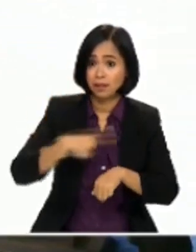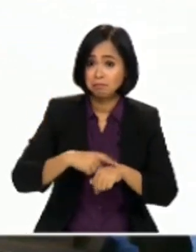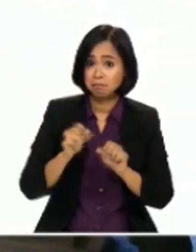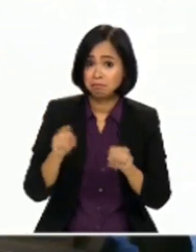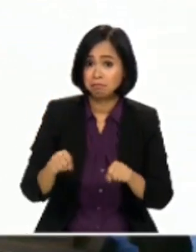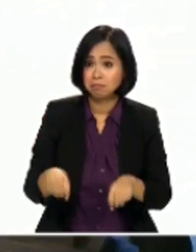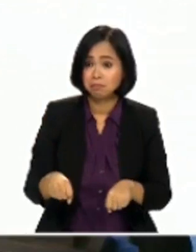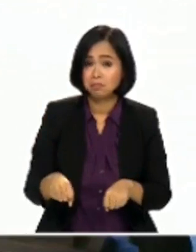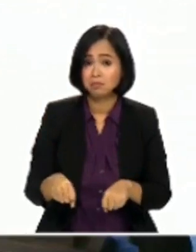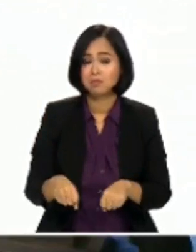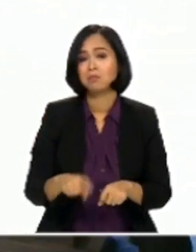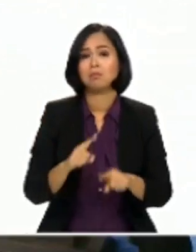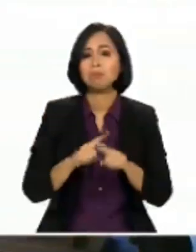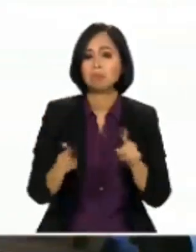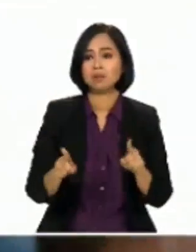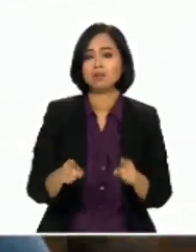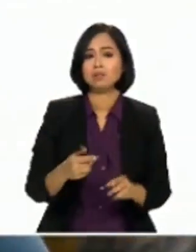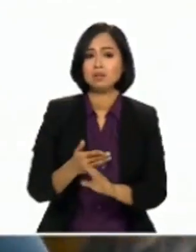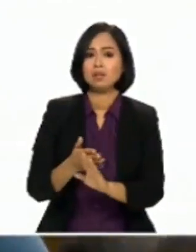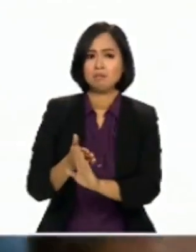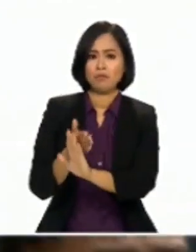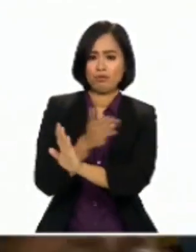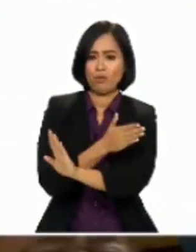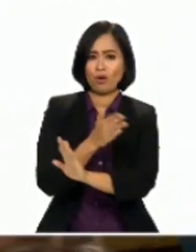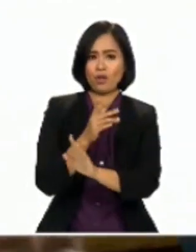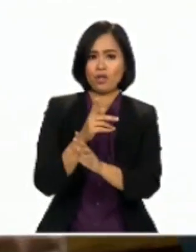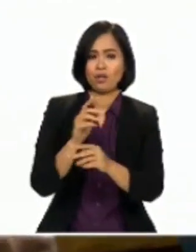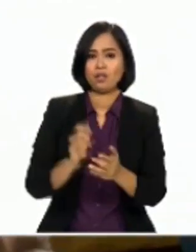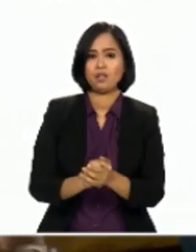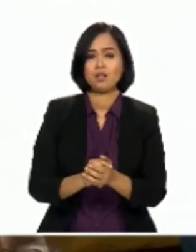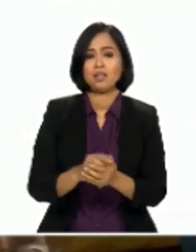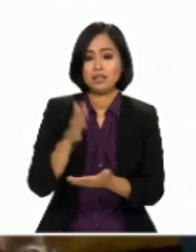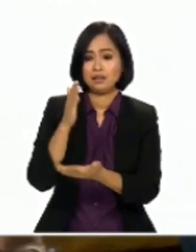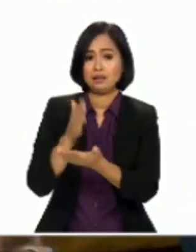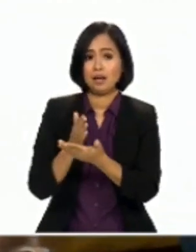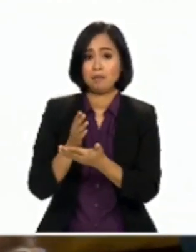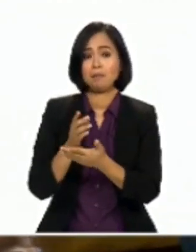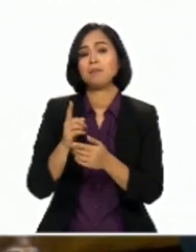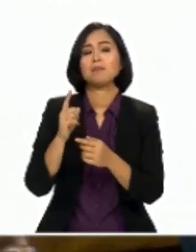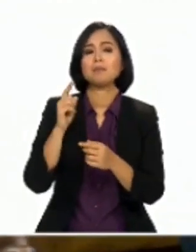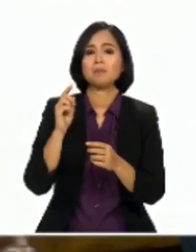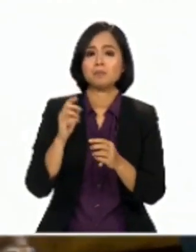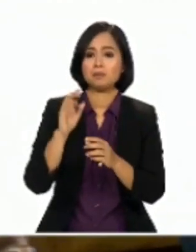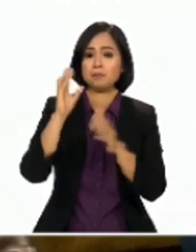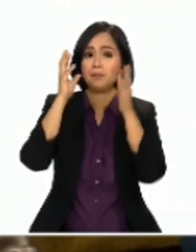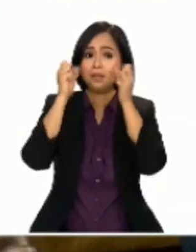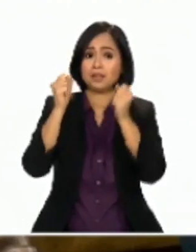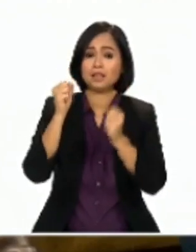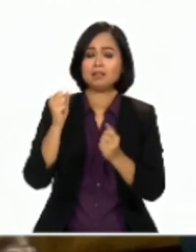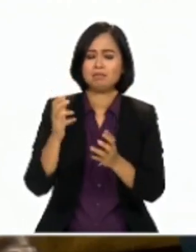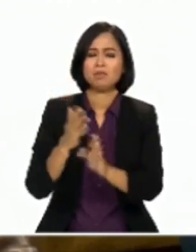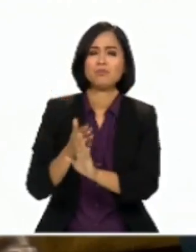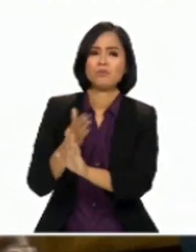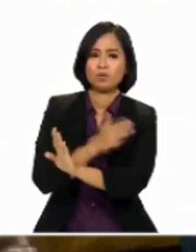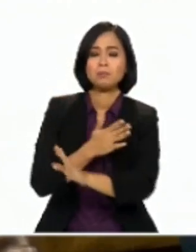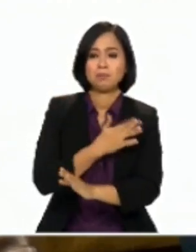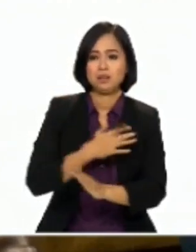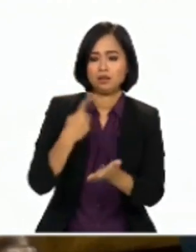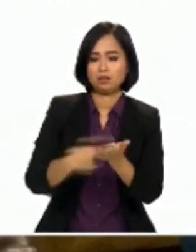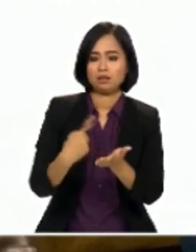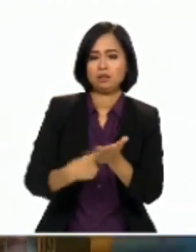But definitely, before I go, we must talk about the West Philippine